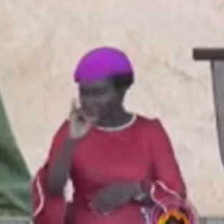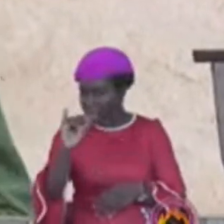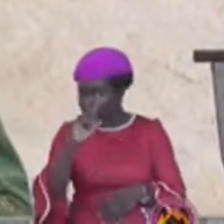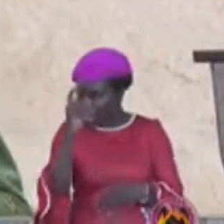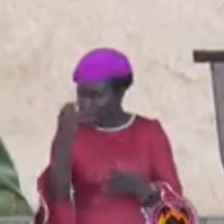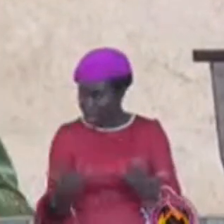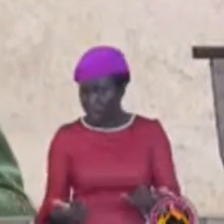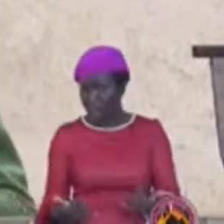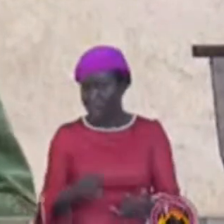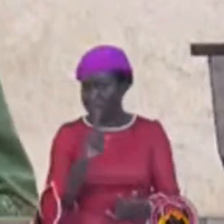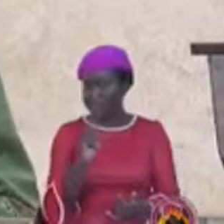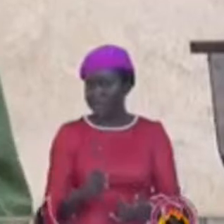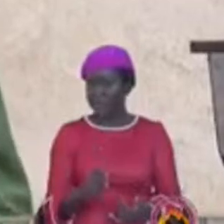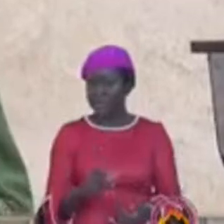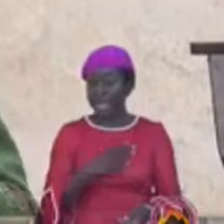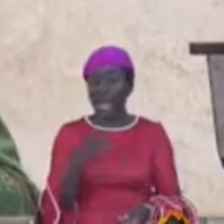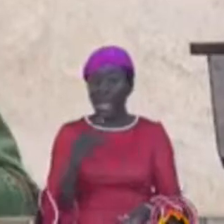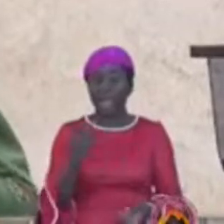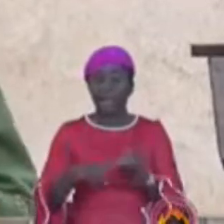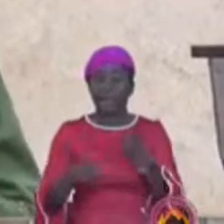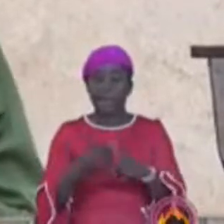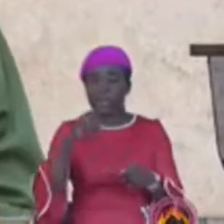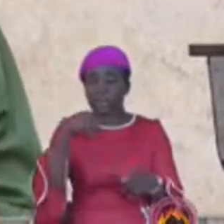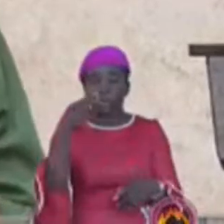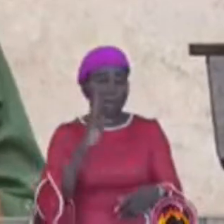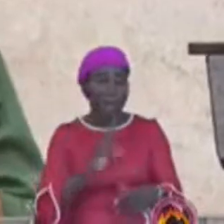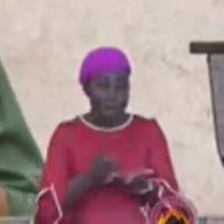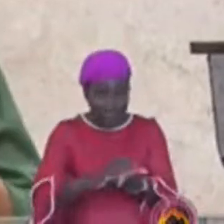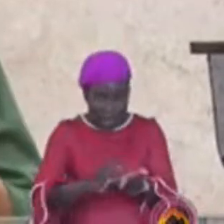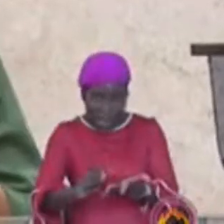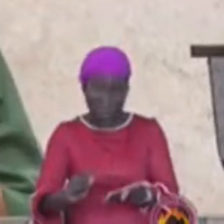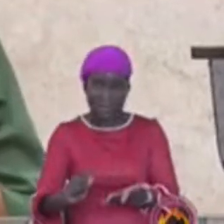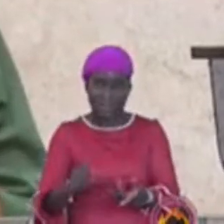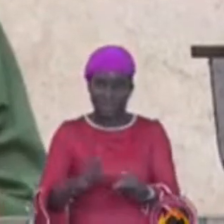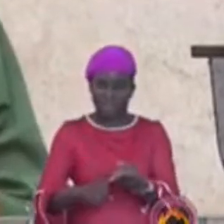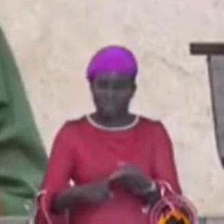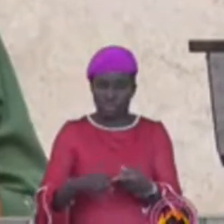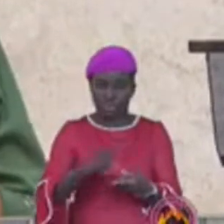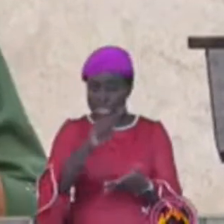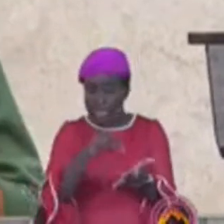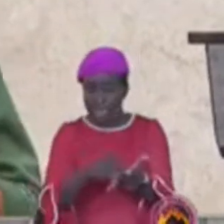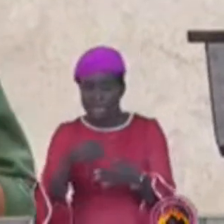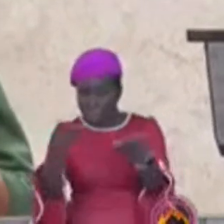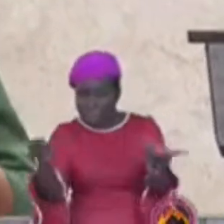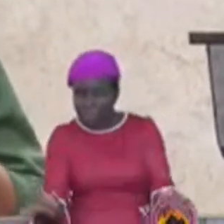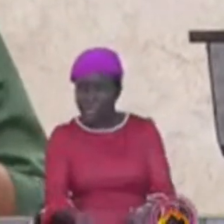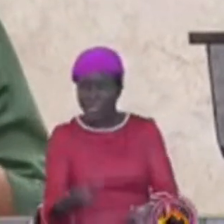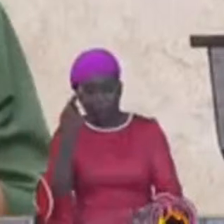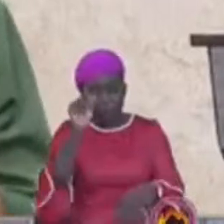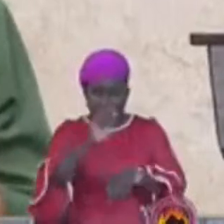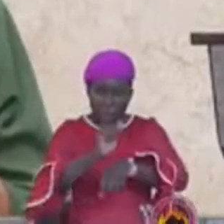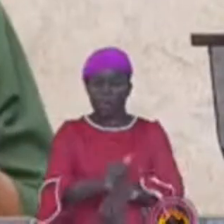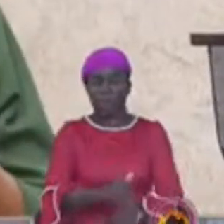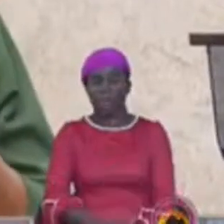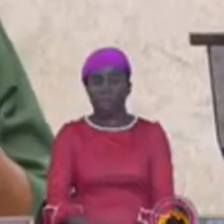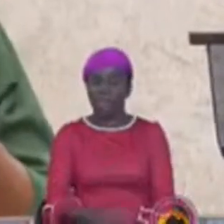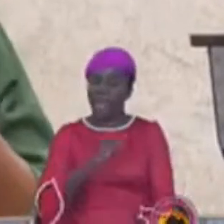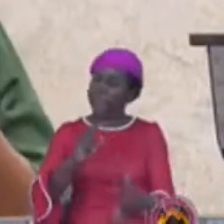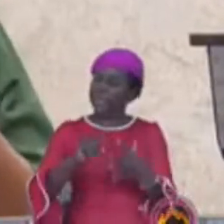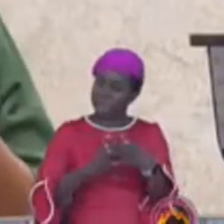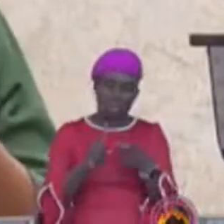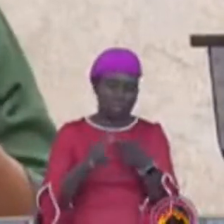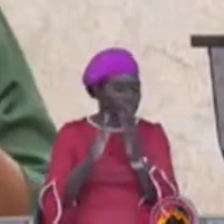okay, write application, submit in so-so-so place. So I started praying, interceding for